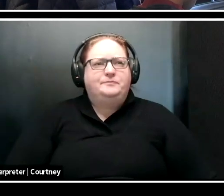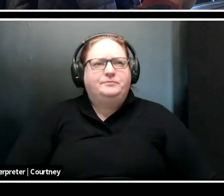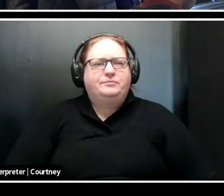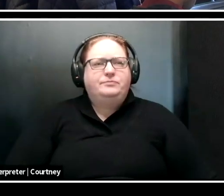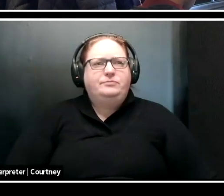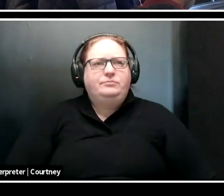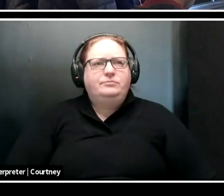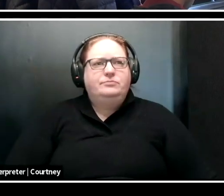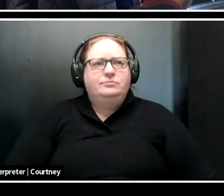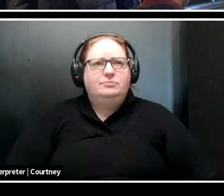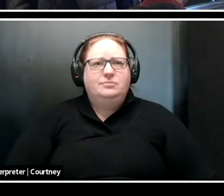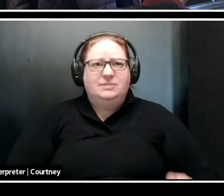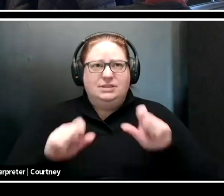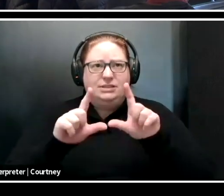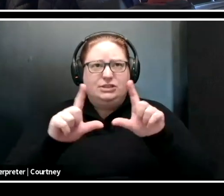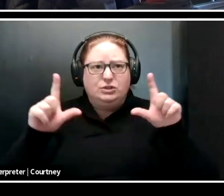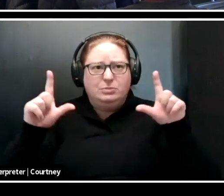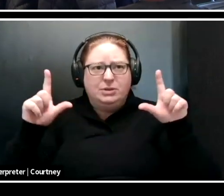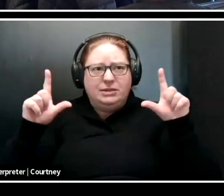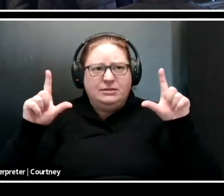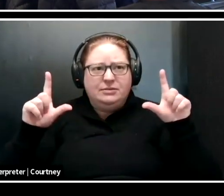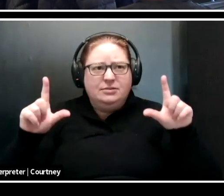So zoom in, please. Yeah.